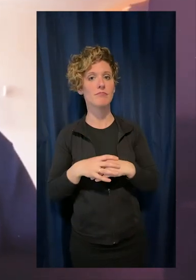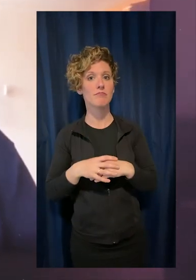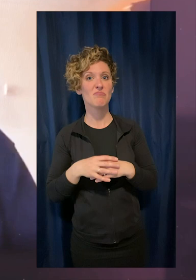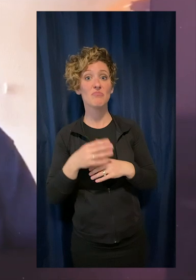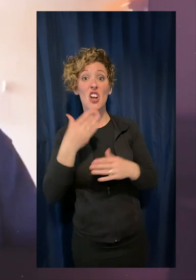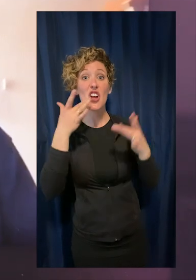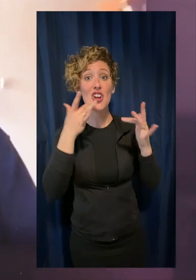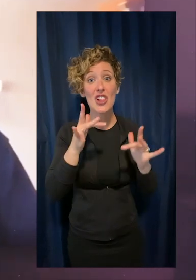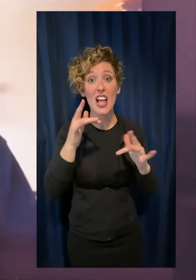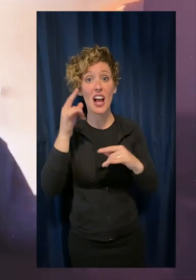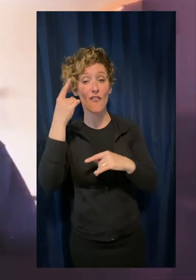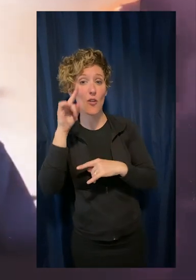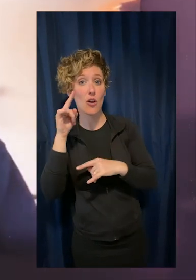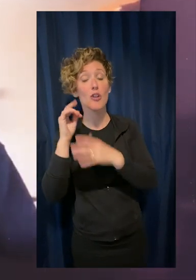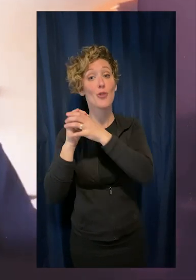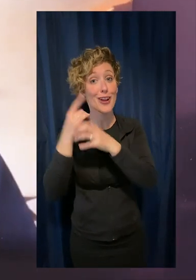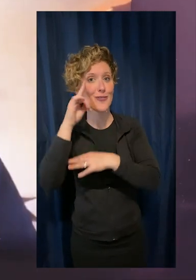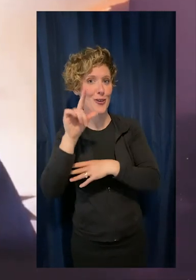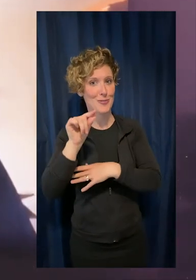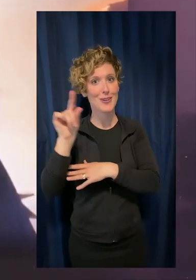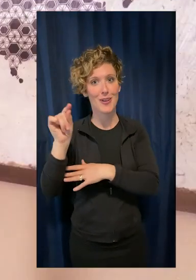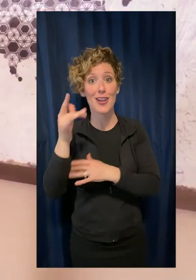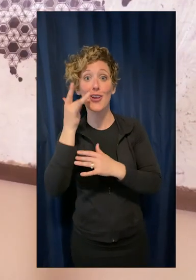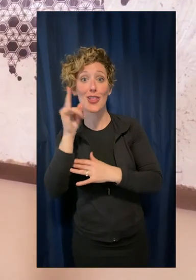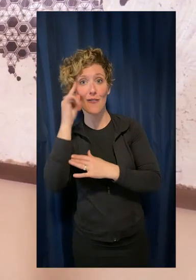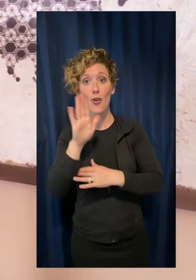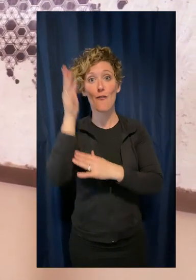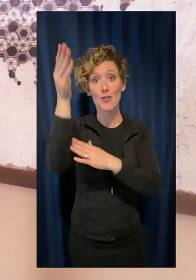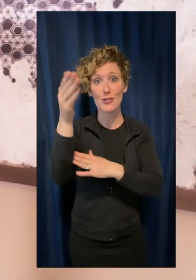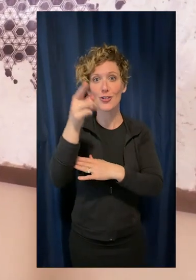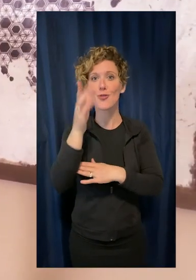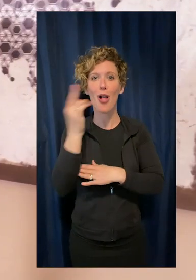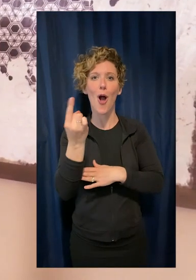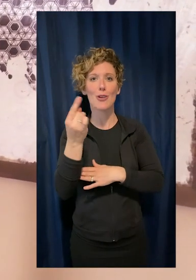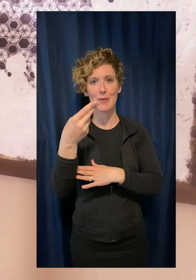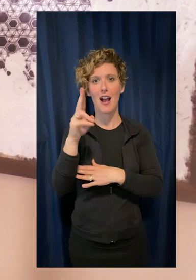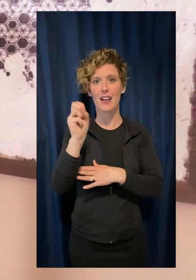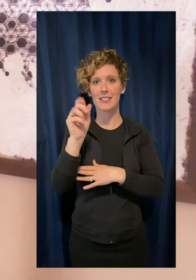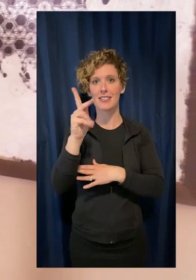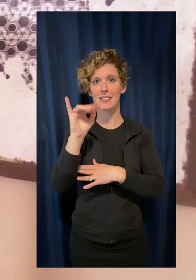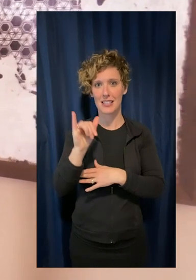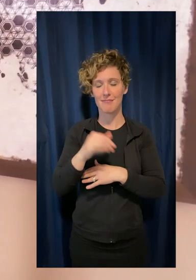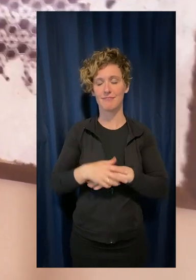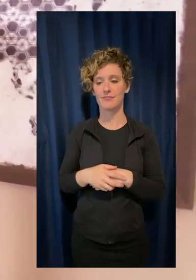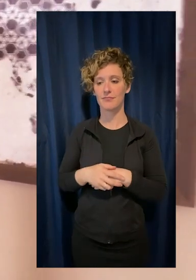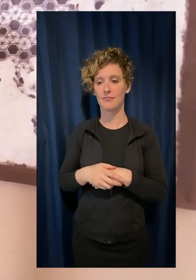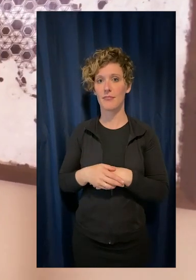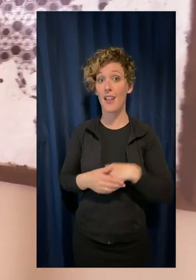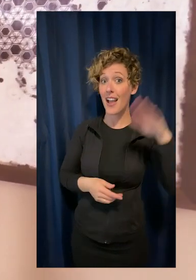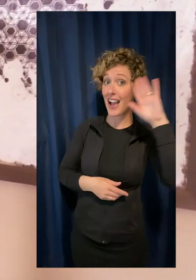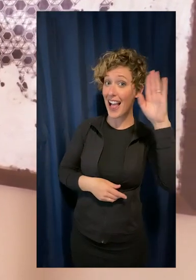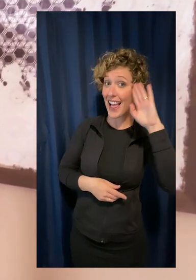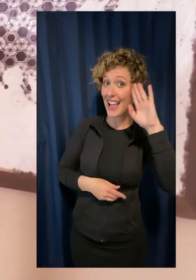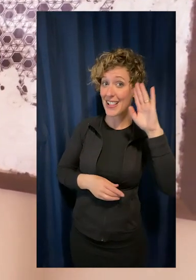in the future, and remember that you will always be a Husky. Hello, graduating class of 2020. You have